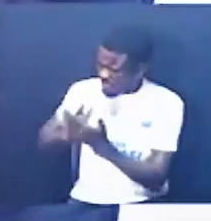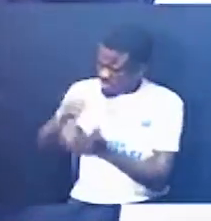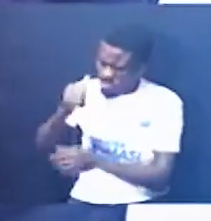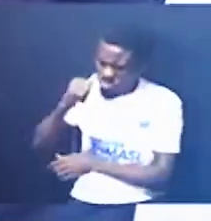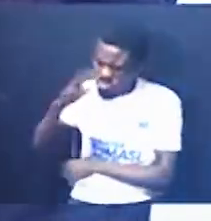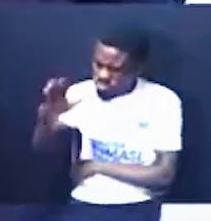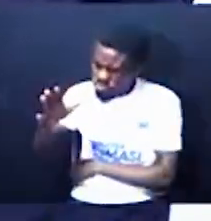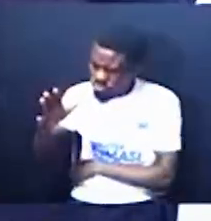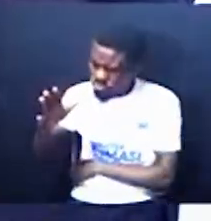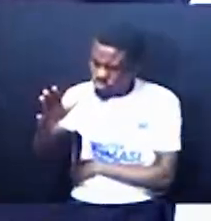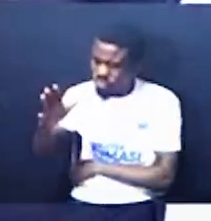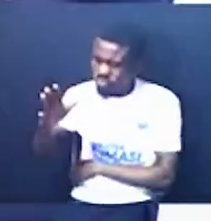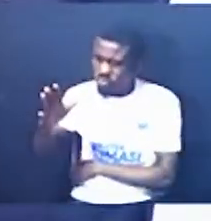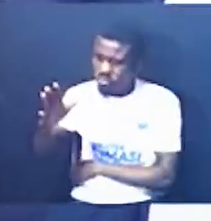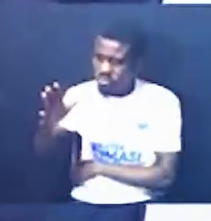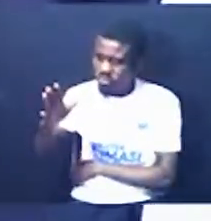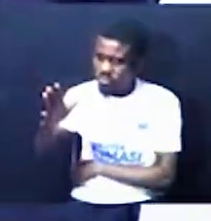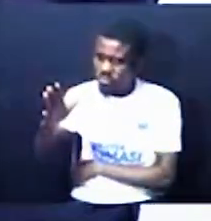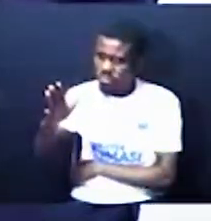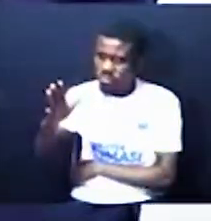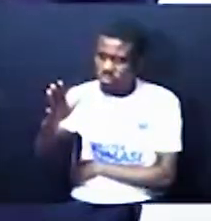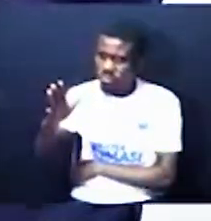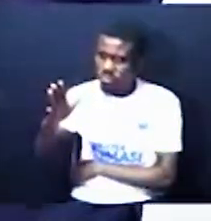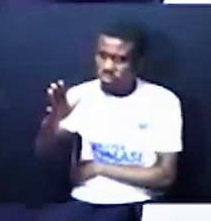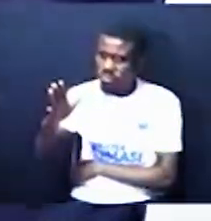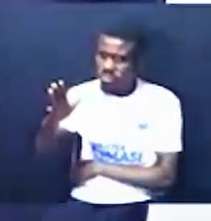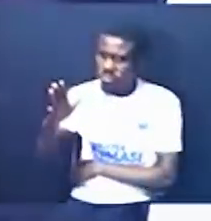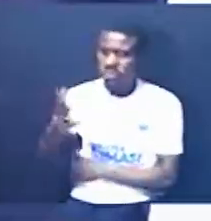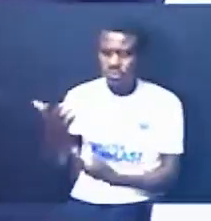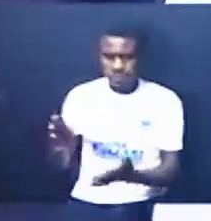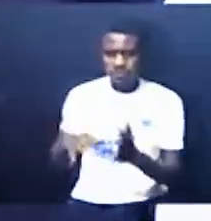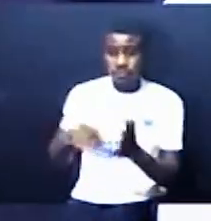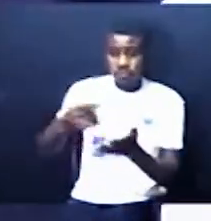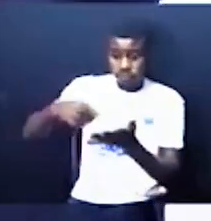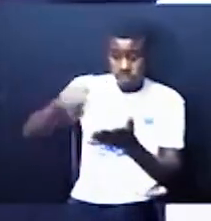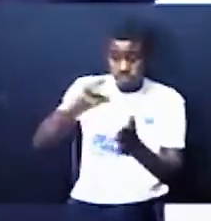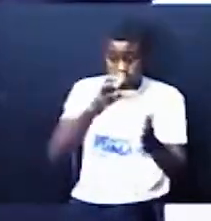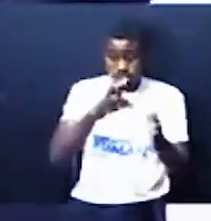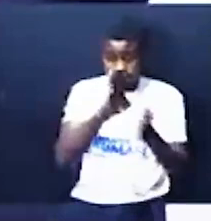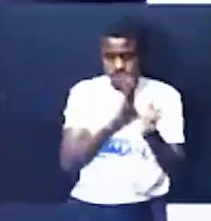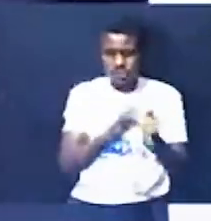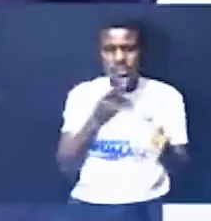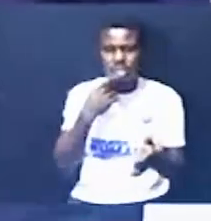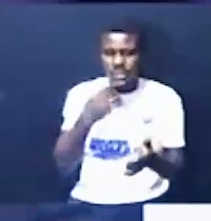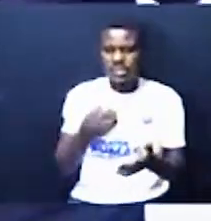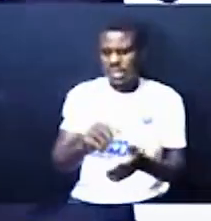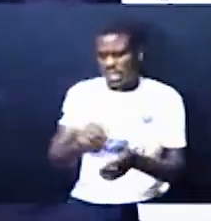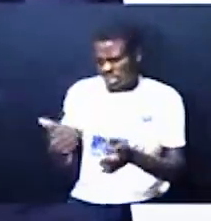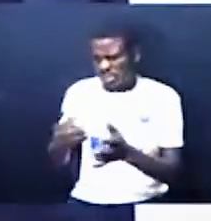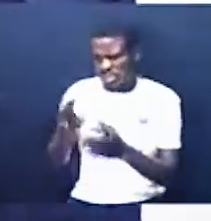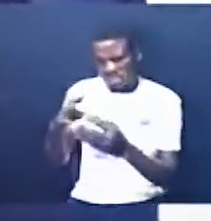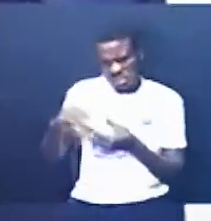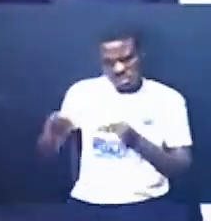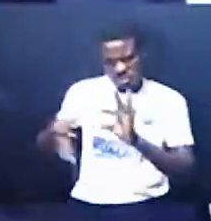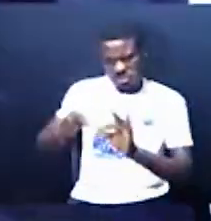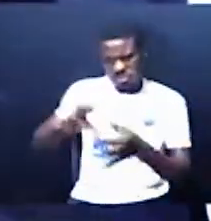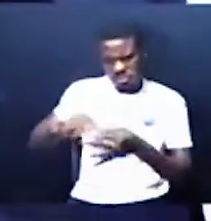Now, so Mark brings in another story.